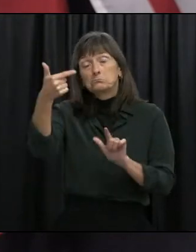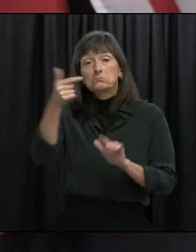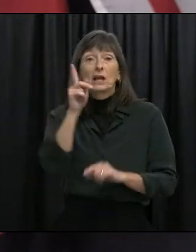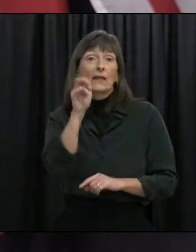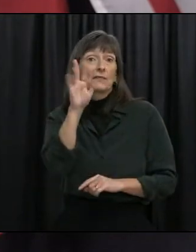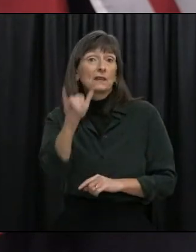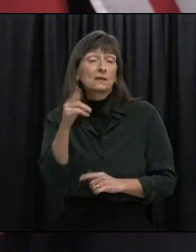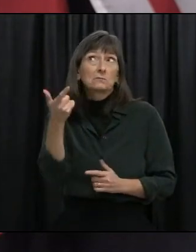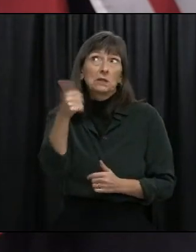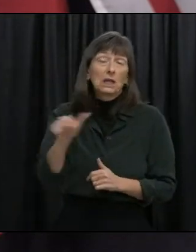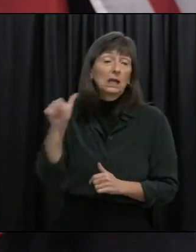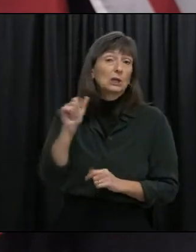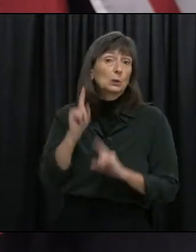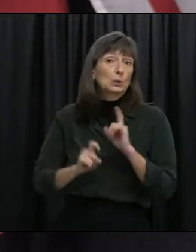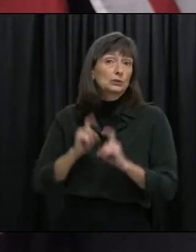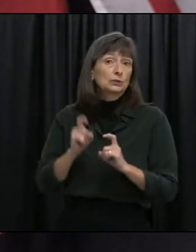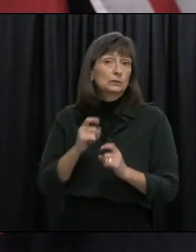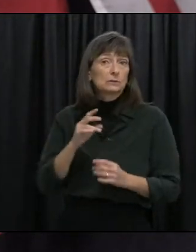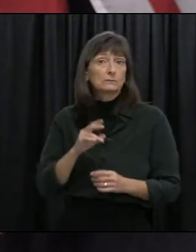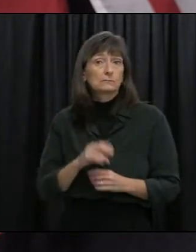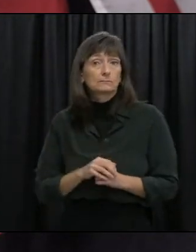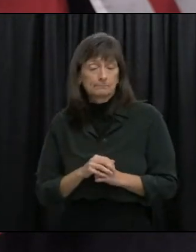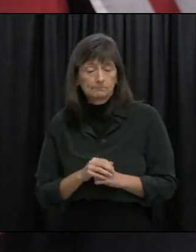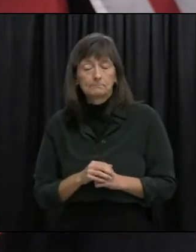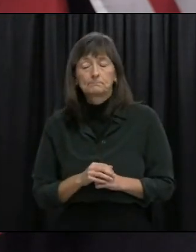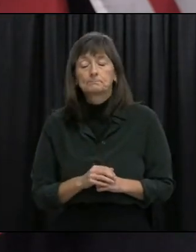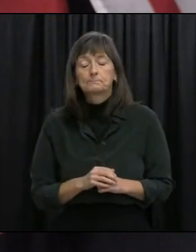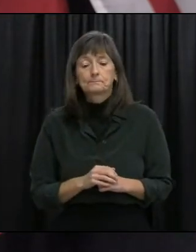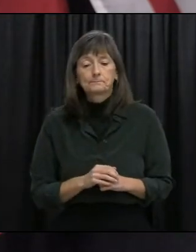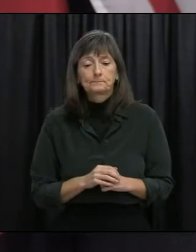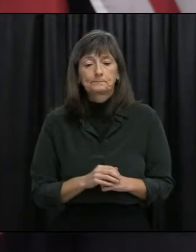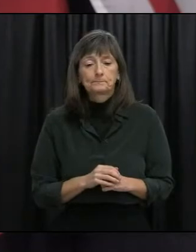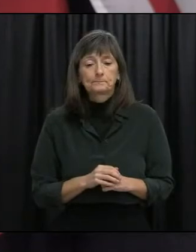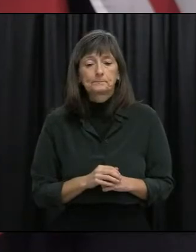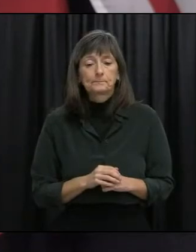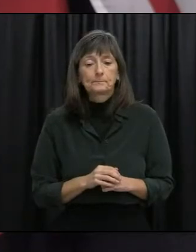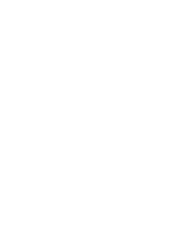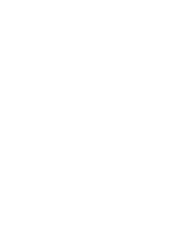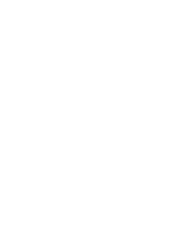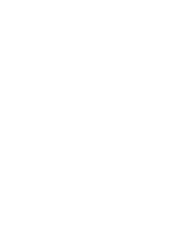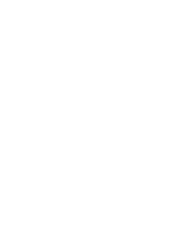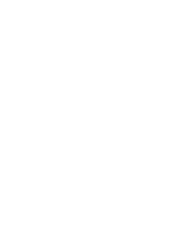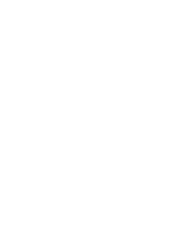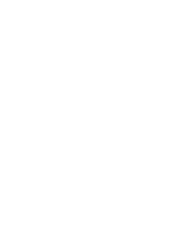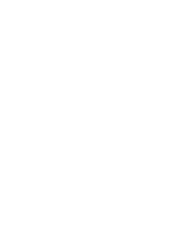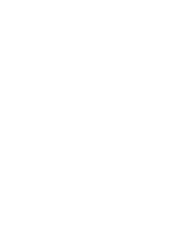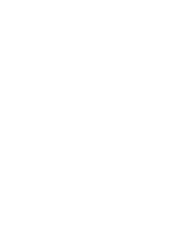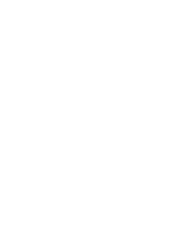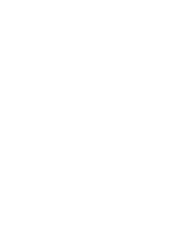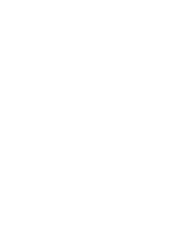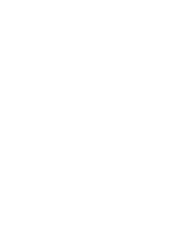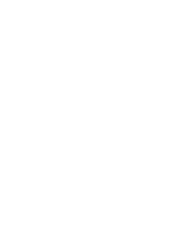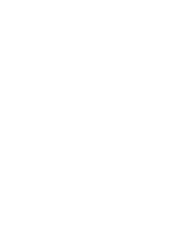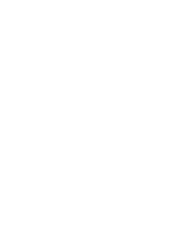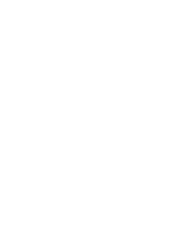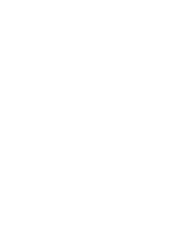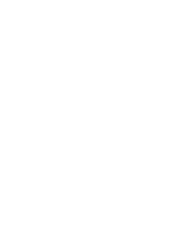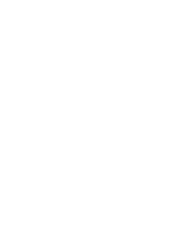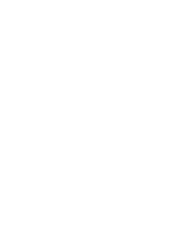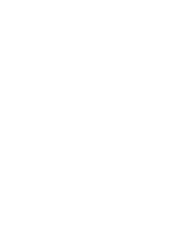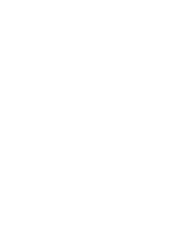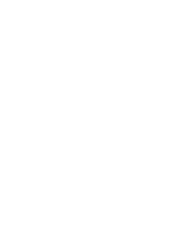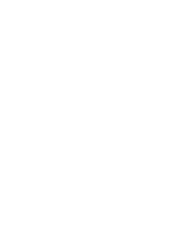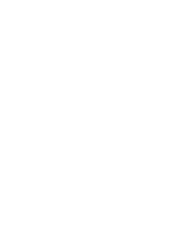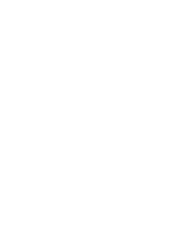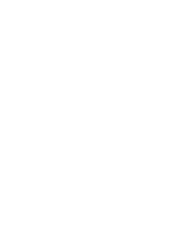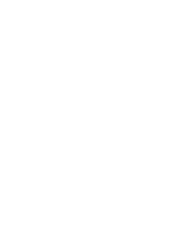see what questions we have from the media. Thank you. Thank you, Minister. For the benefit of our speakers, we have 5 reporters